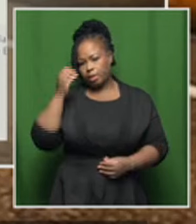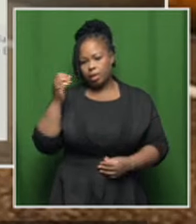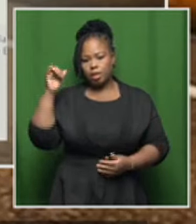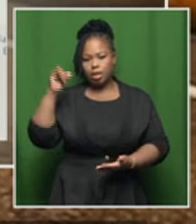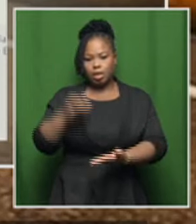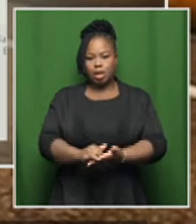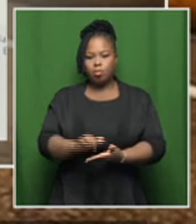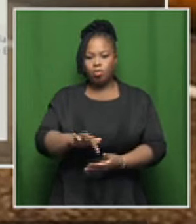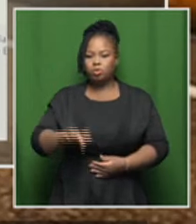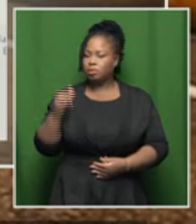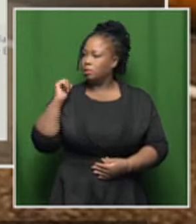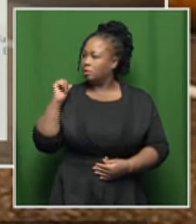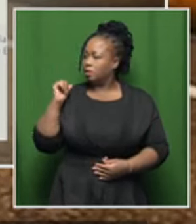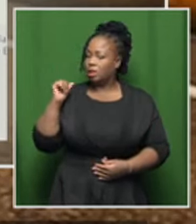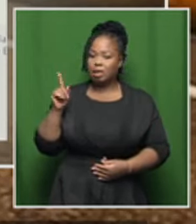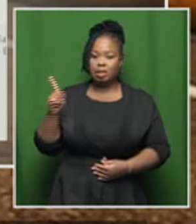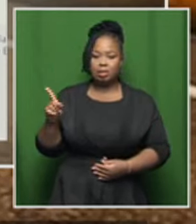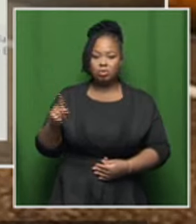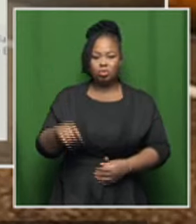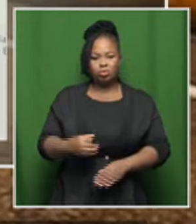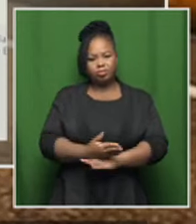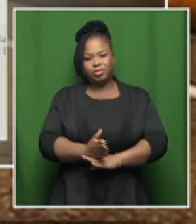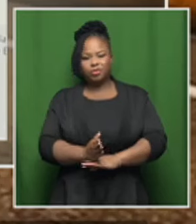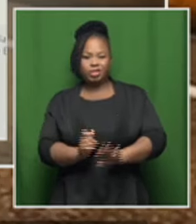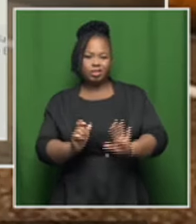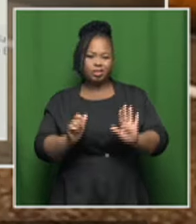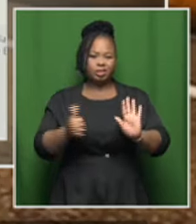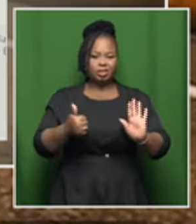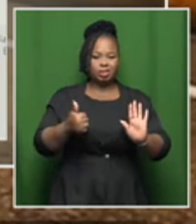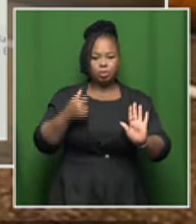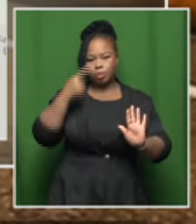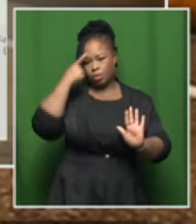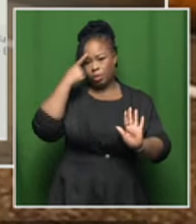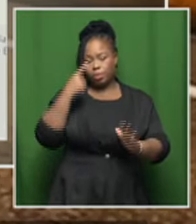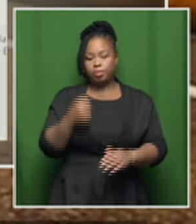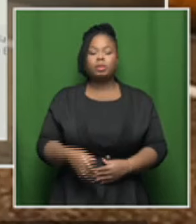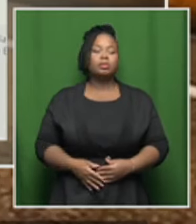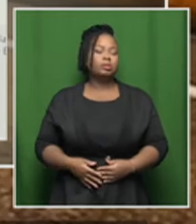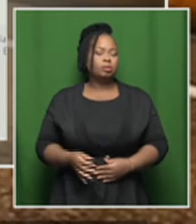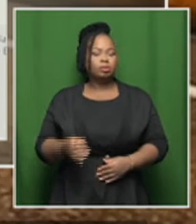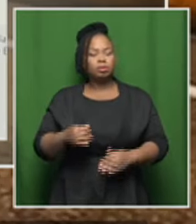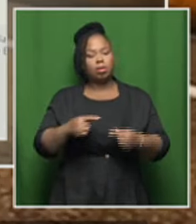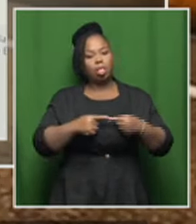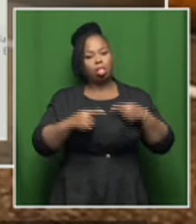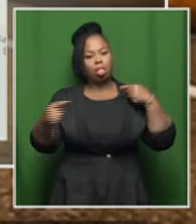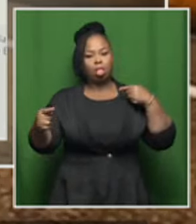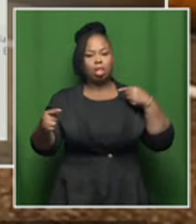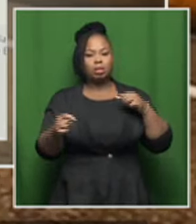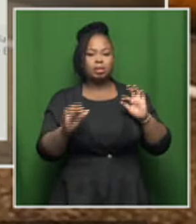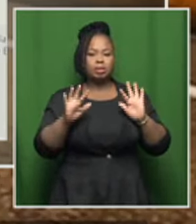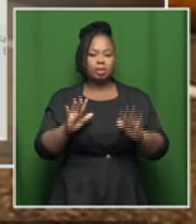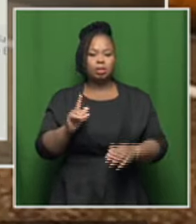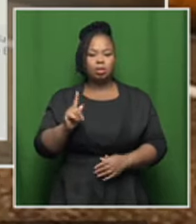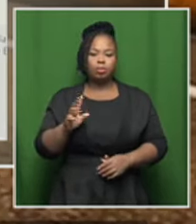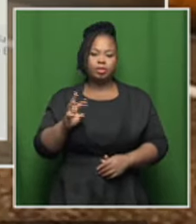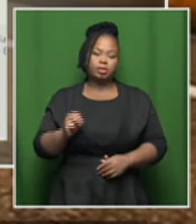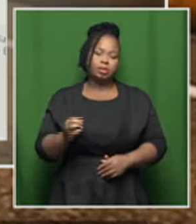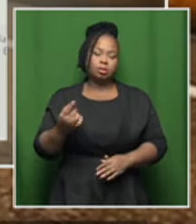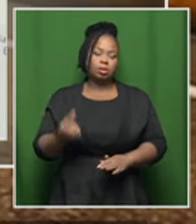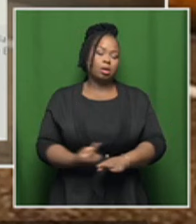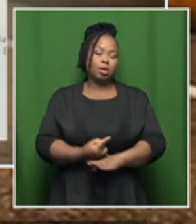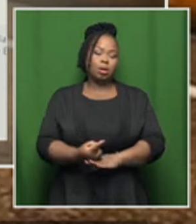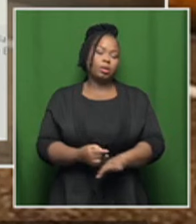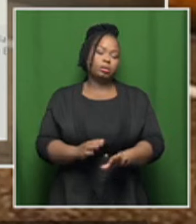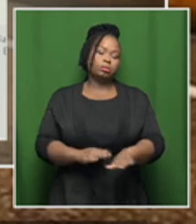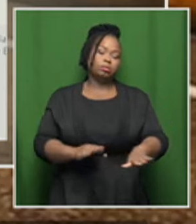yesterday. That was just after 6 p.m. Average speed on that section is just over 10 kilometers an hour, and your queue time about 30 minutes.